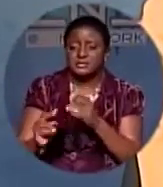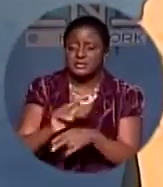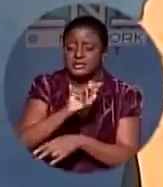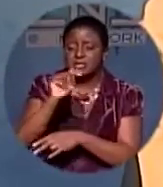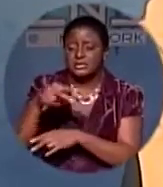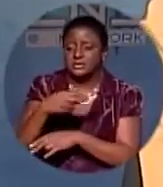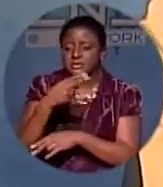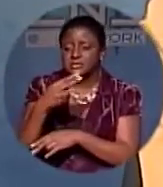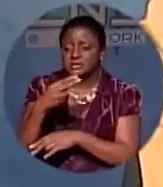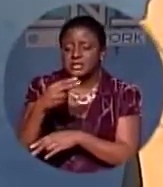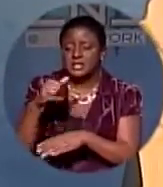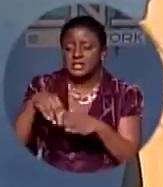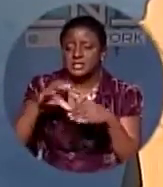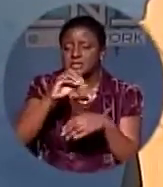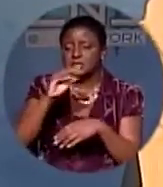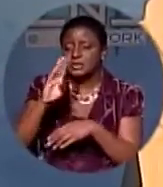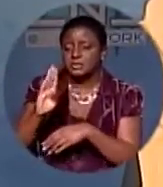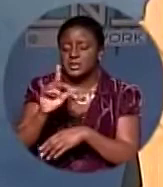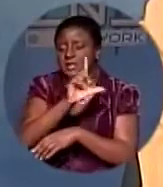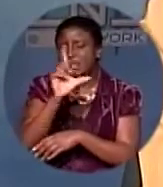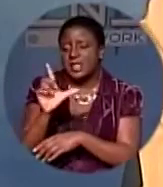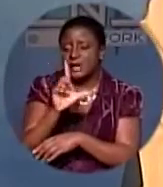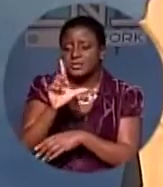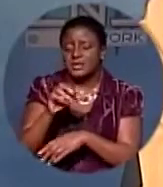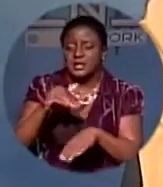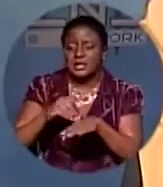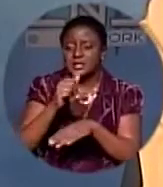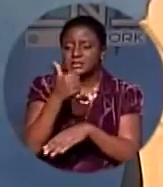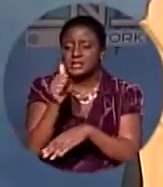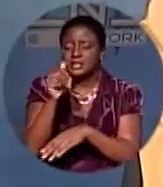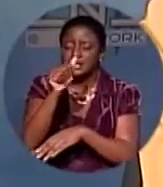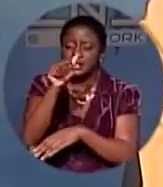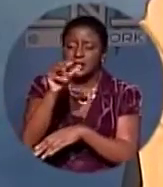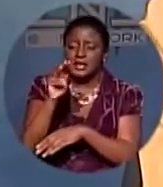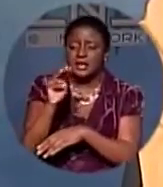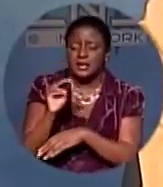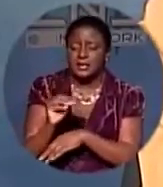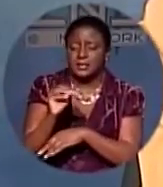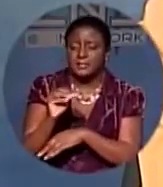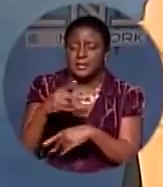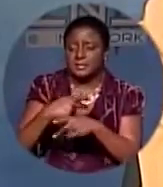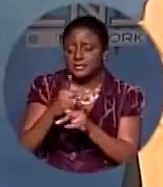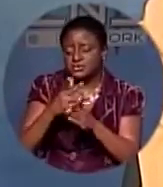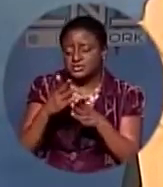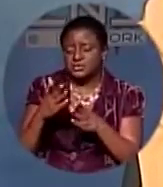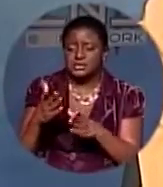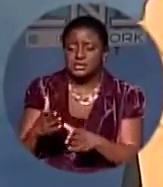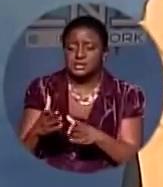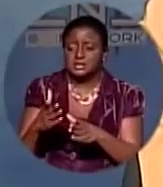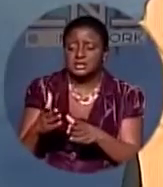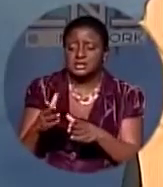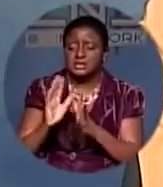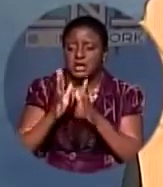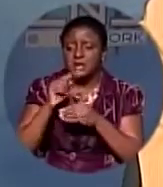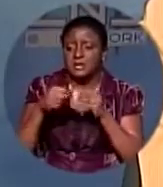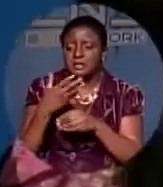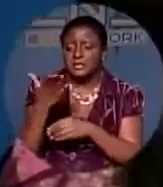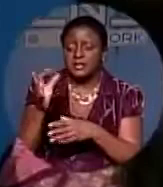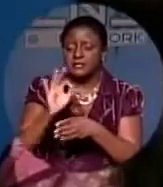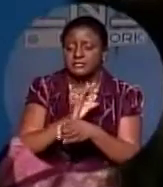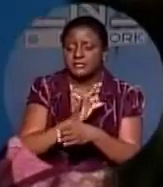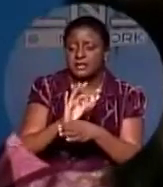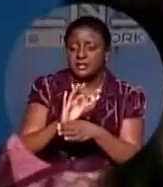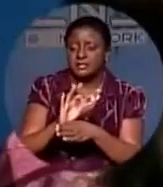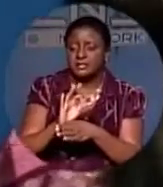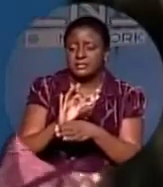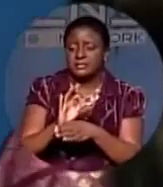10 a.m. Producers Tracy Ann Propal and Stephen Hanna talk about their films and what's expected. Mine is